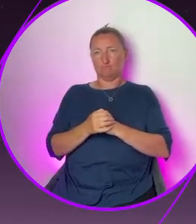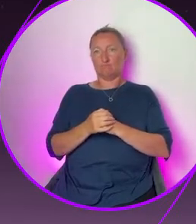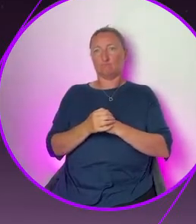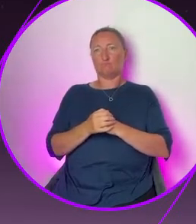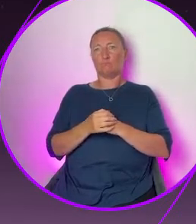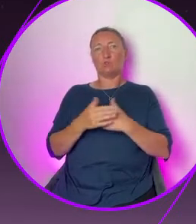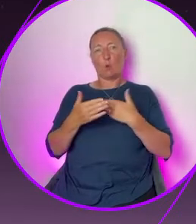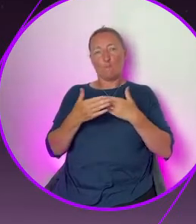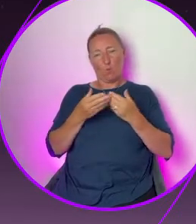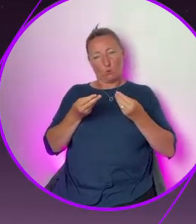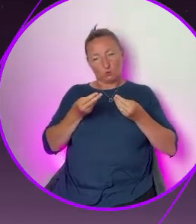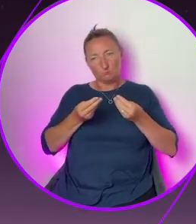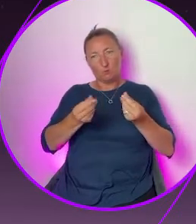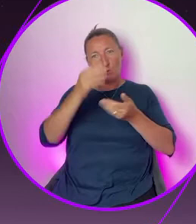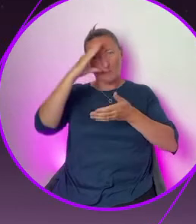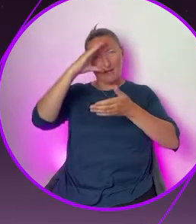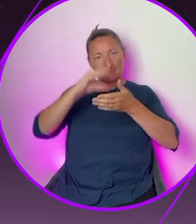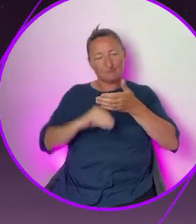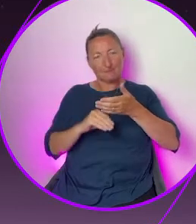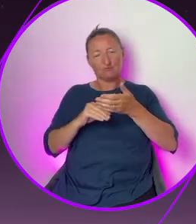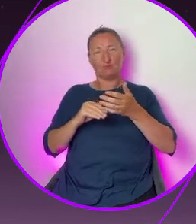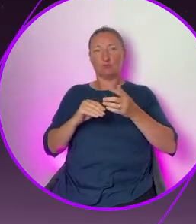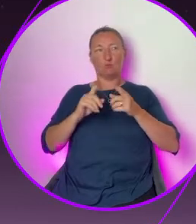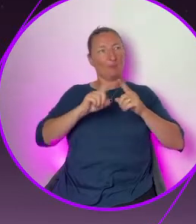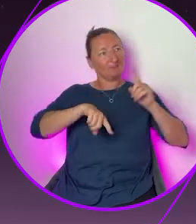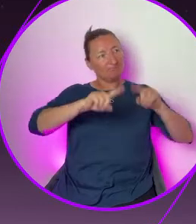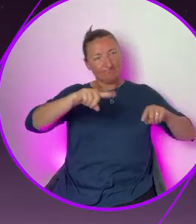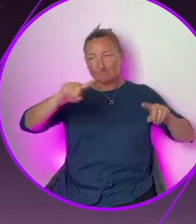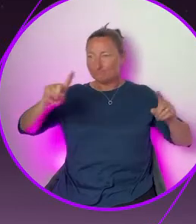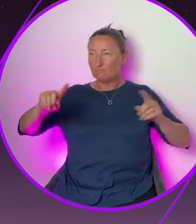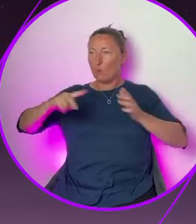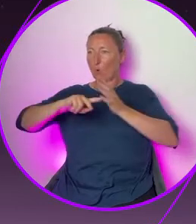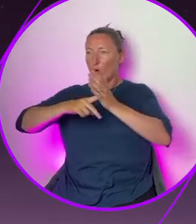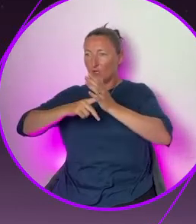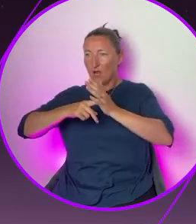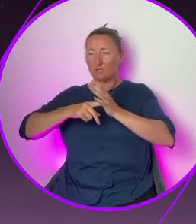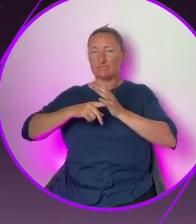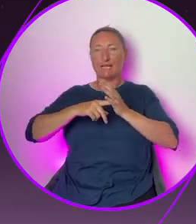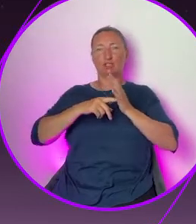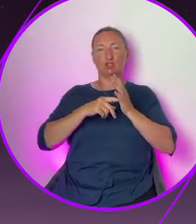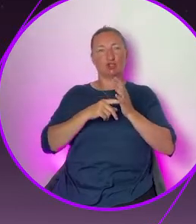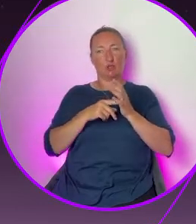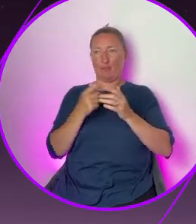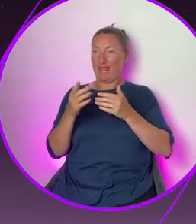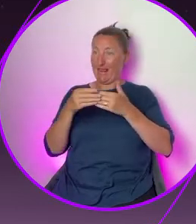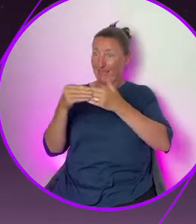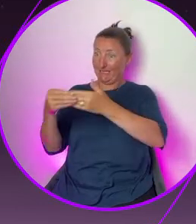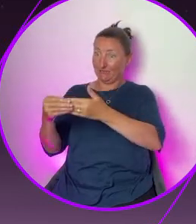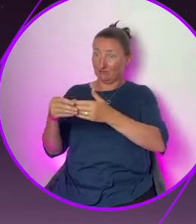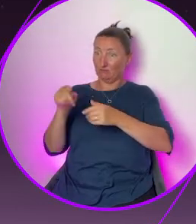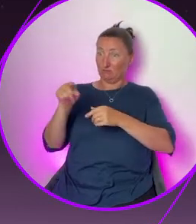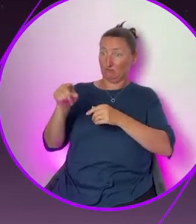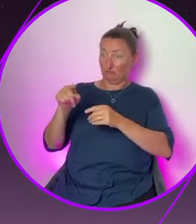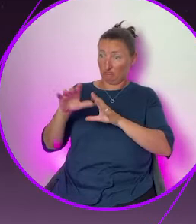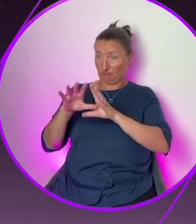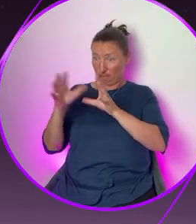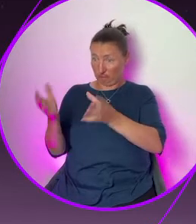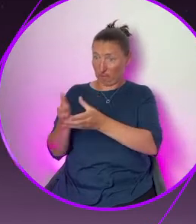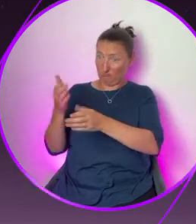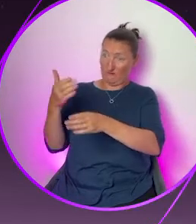more seamless experience where you can work with different organizations that are each kind of leaders within the functions that they